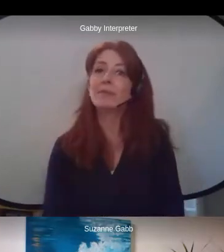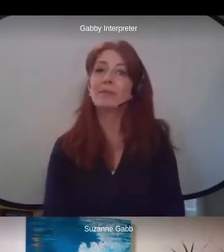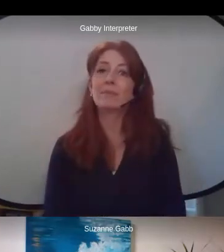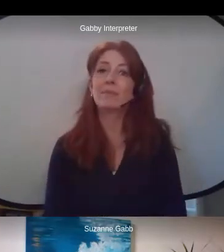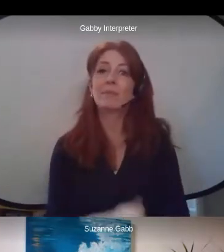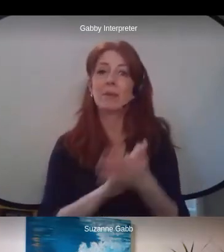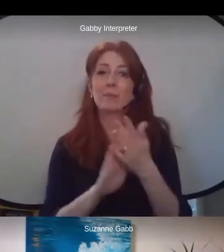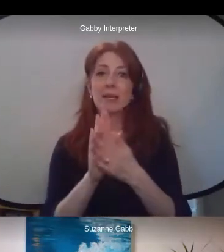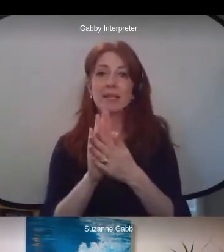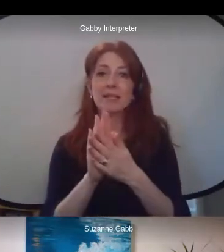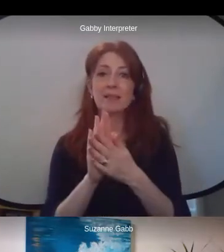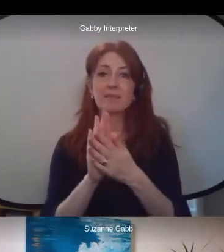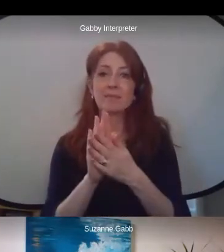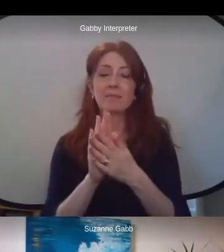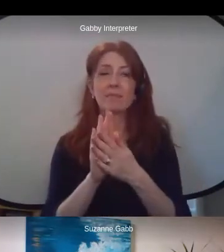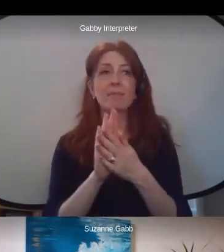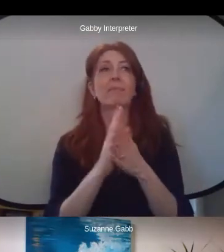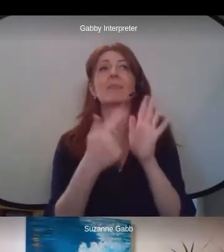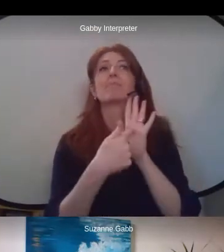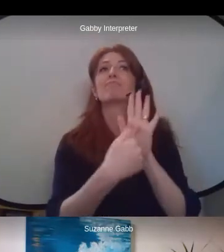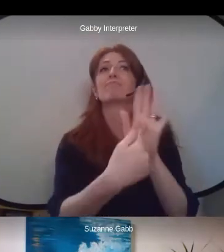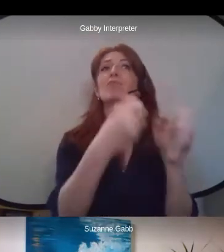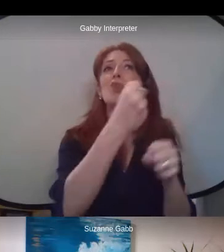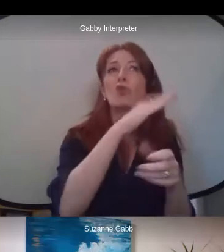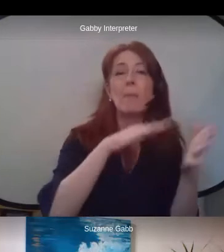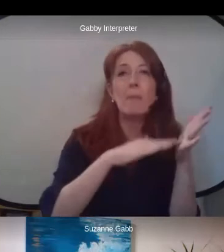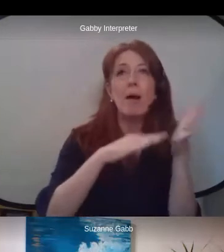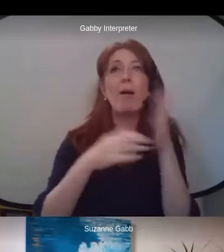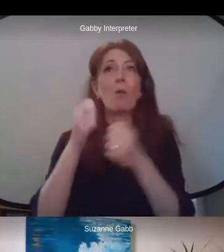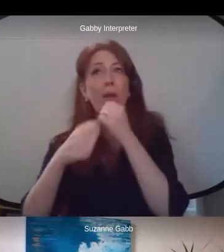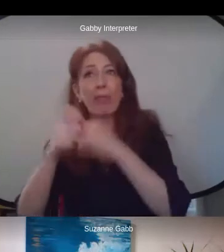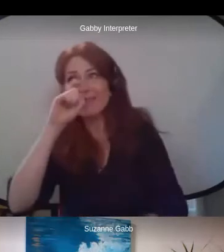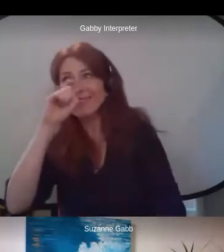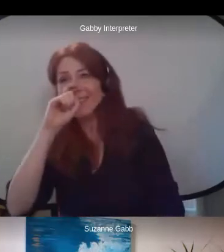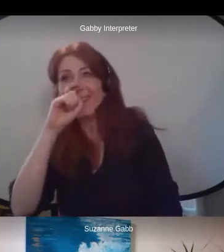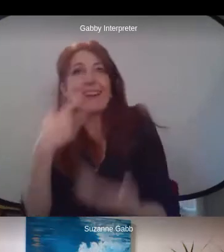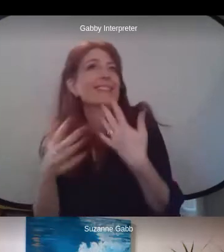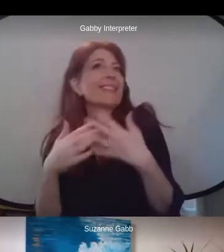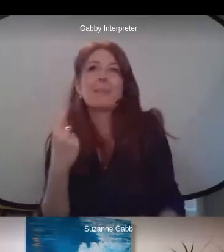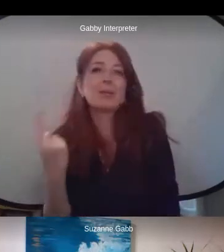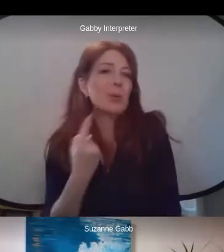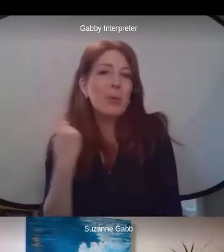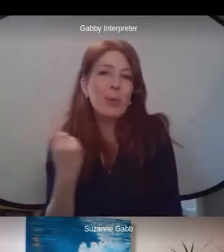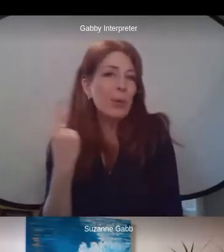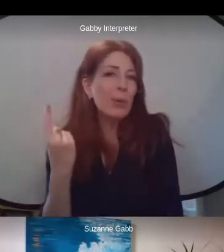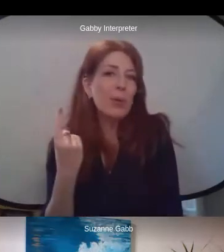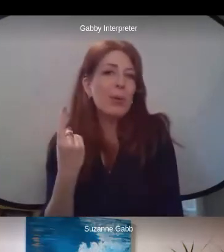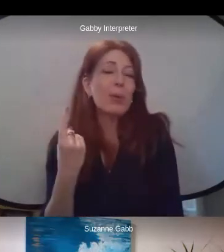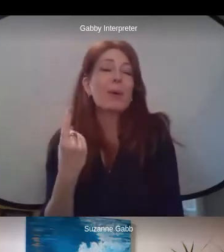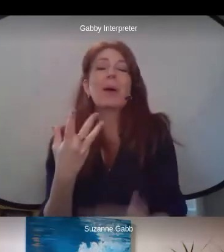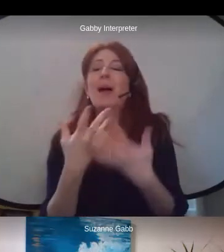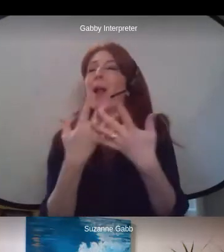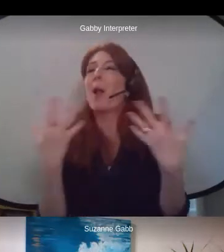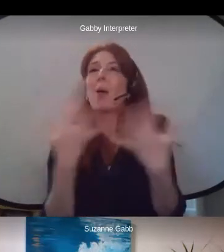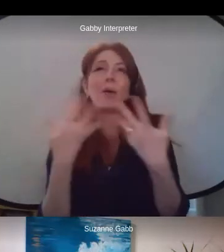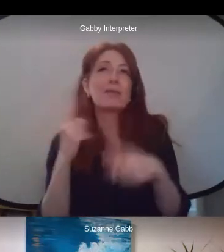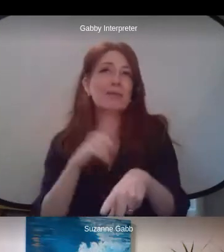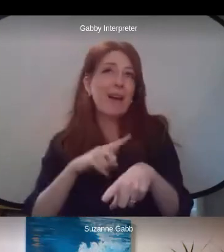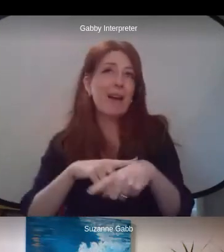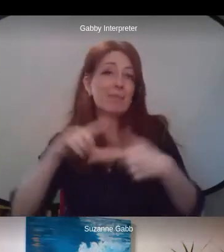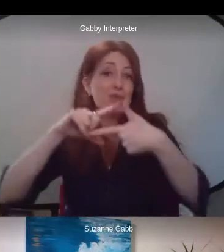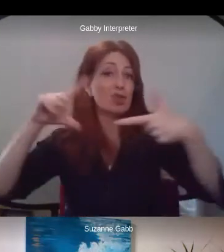grandma and they're showing their brother or their sister or whoever it is. And a lot of the time it's on screen. So